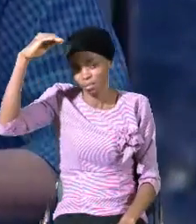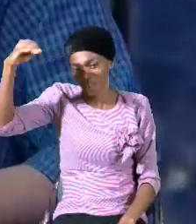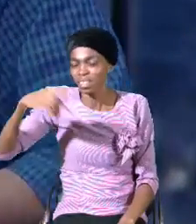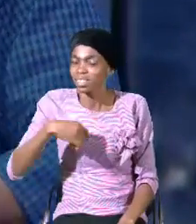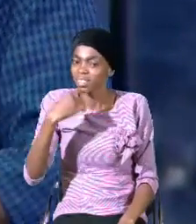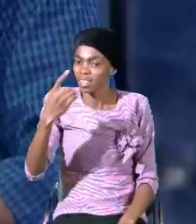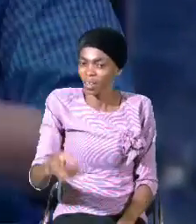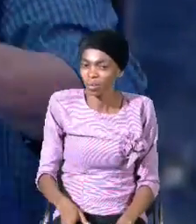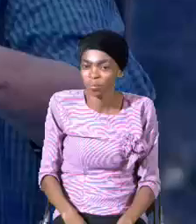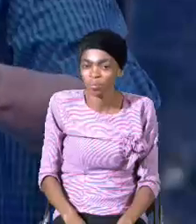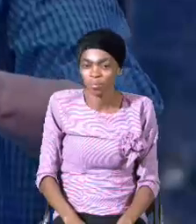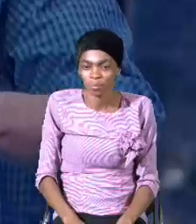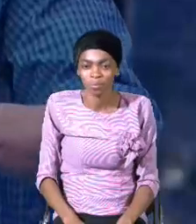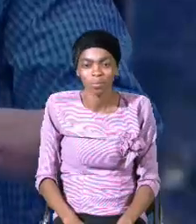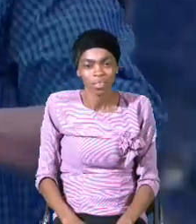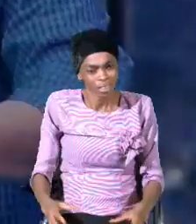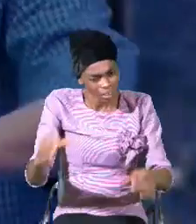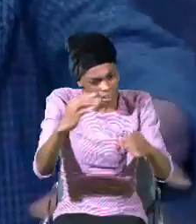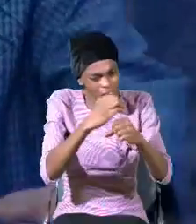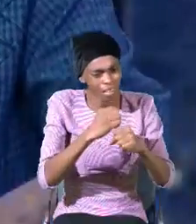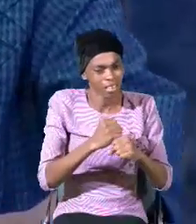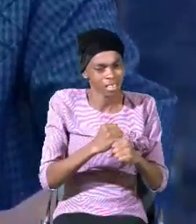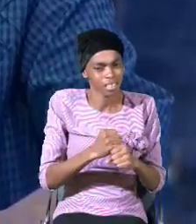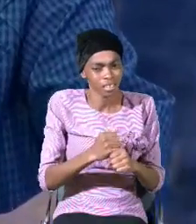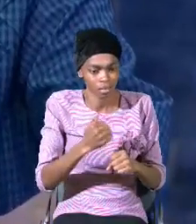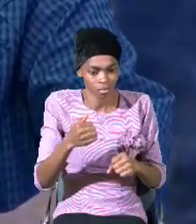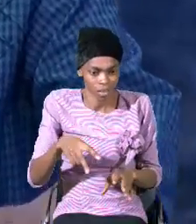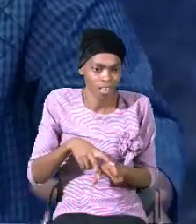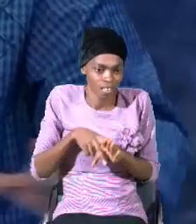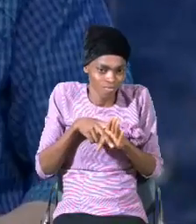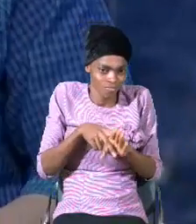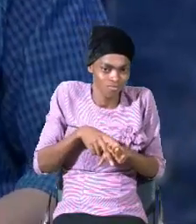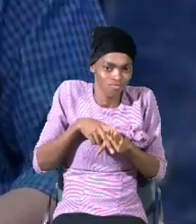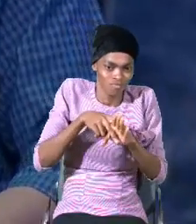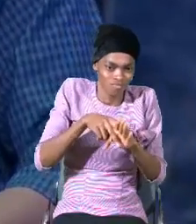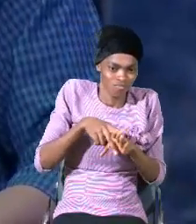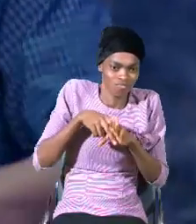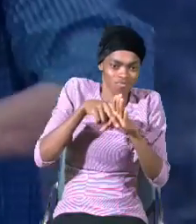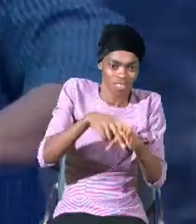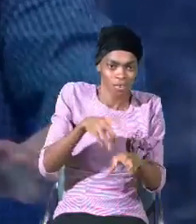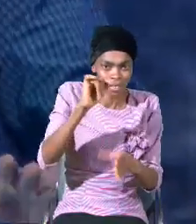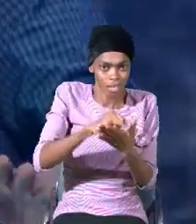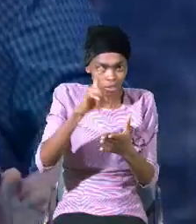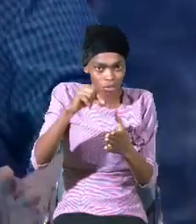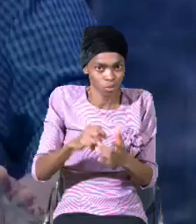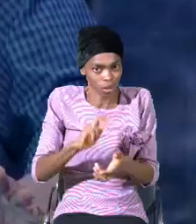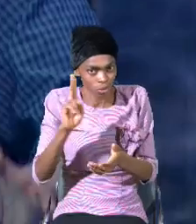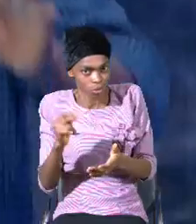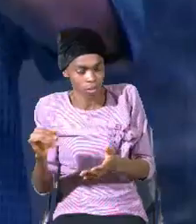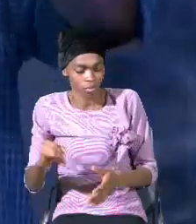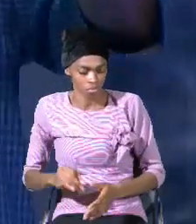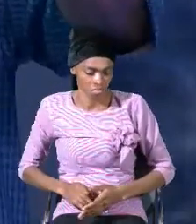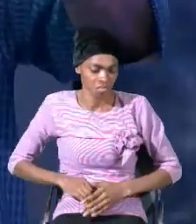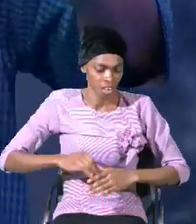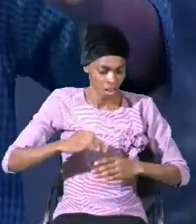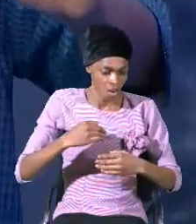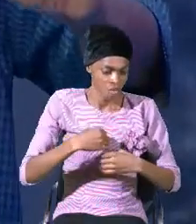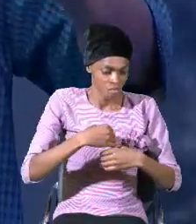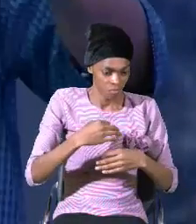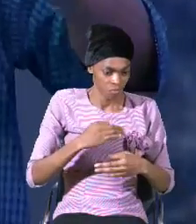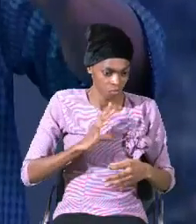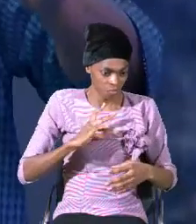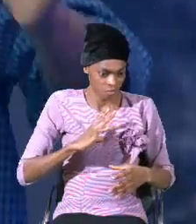said, get the horse, your right arm, decorate it, and then your